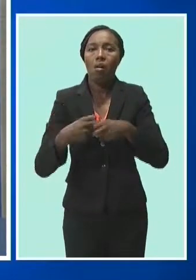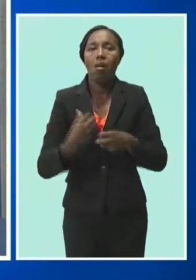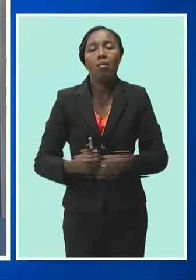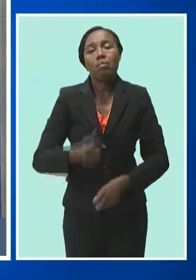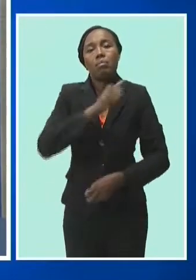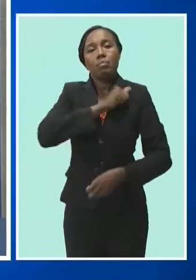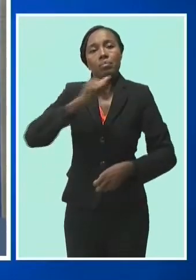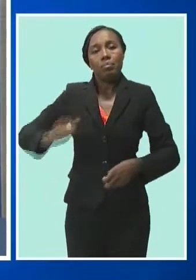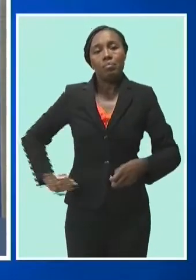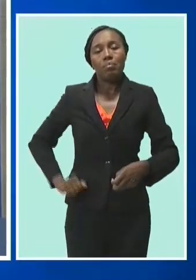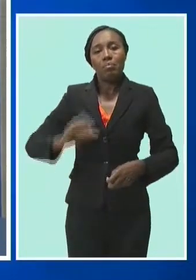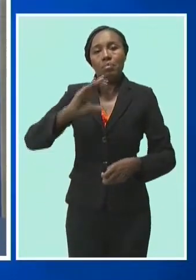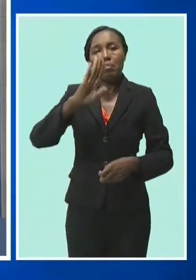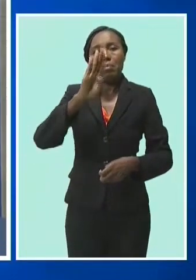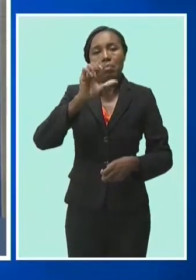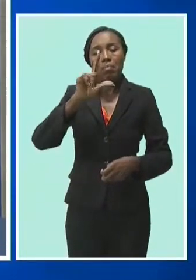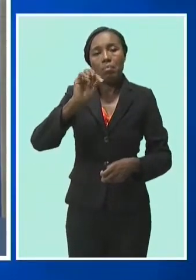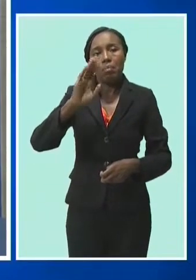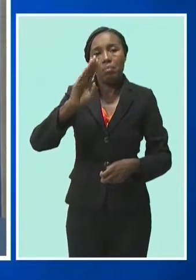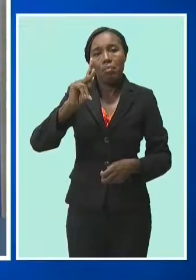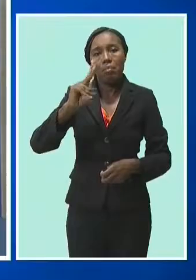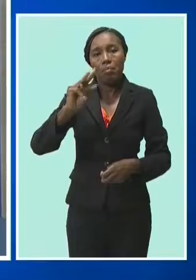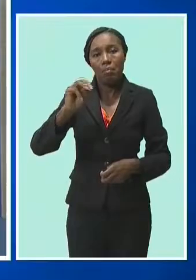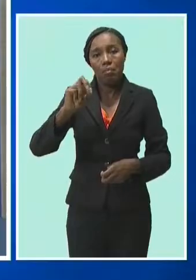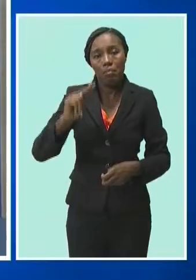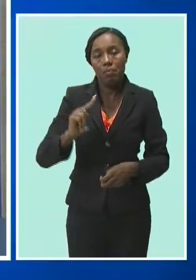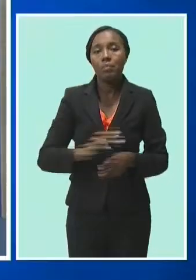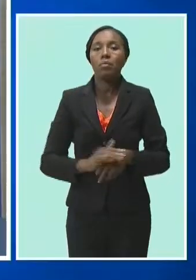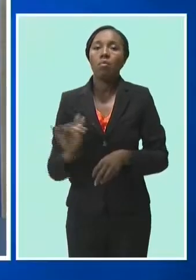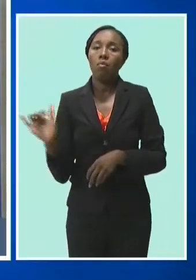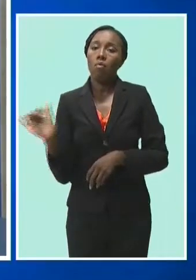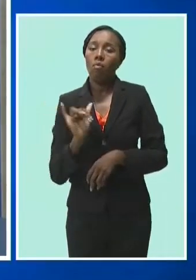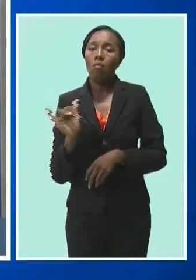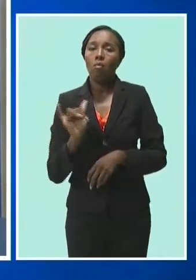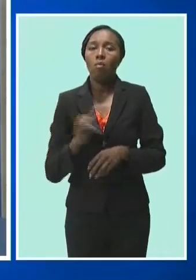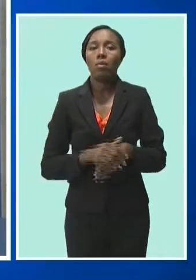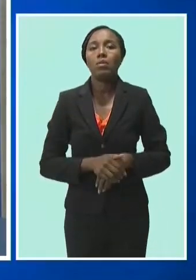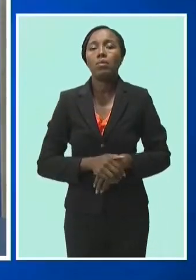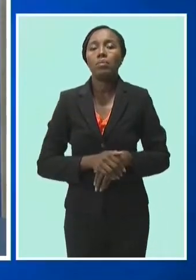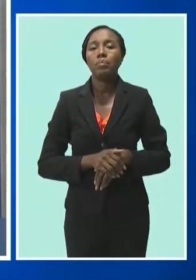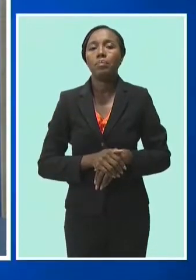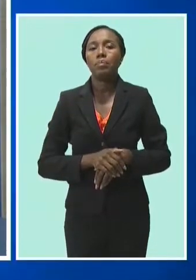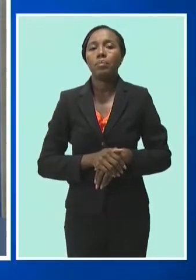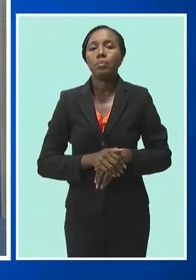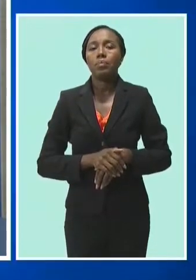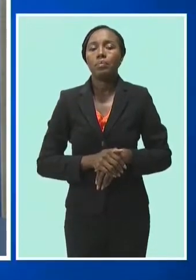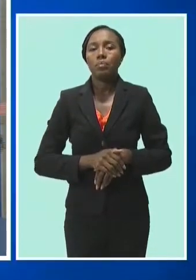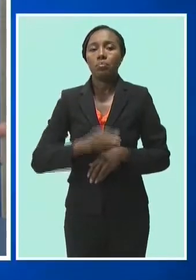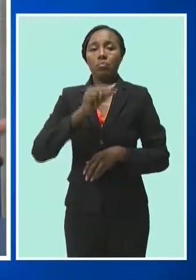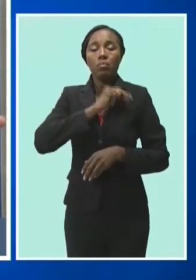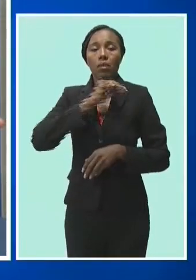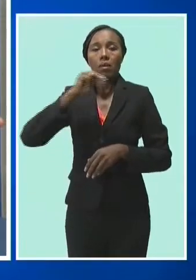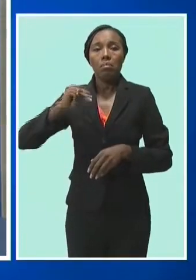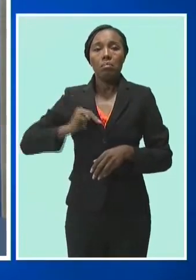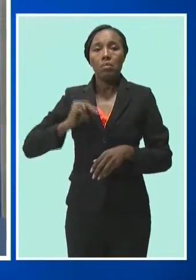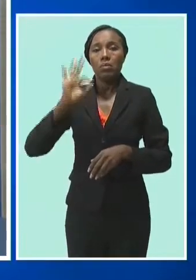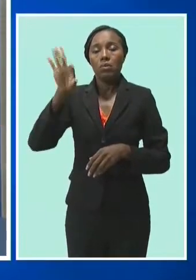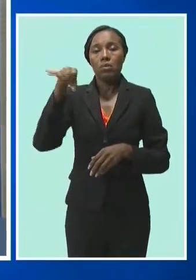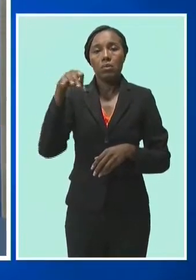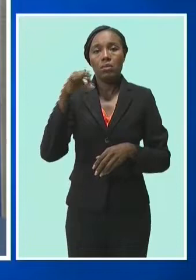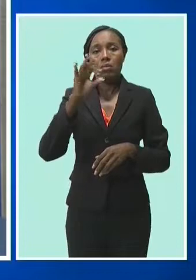Chad Blackman and his team in Geneva, and also on the part of the Minister for Foreign Affairs,